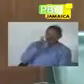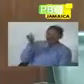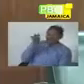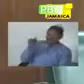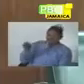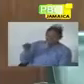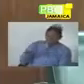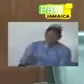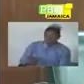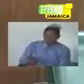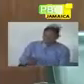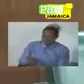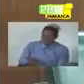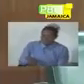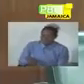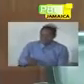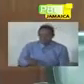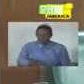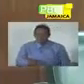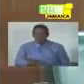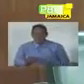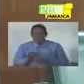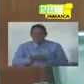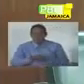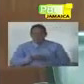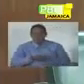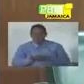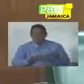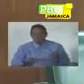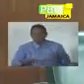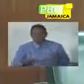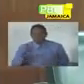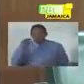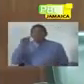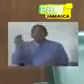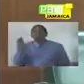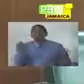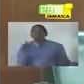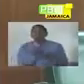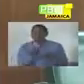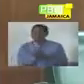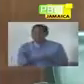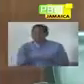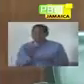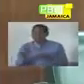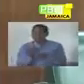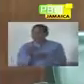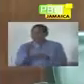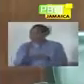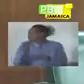jewelness. Me no left my dogs when me roll out not the Mark X. Top rough, millions there